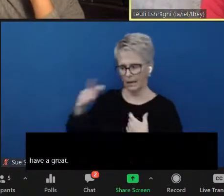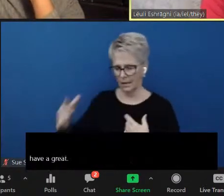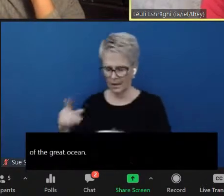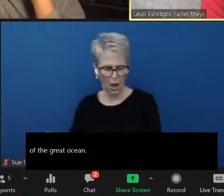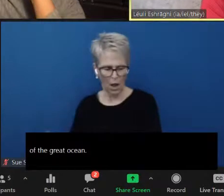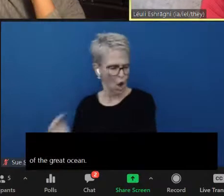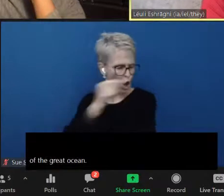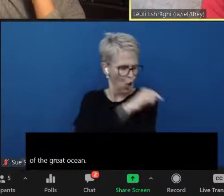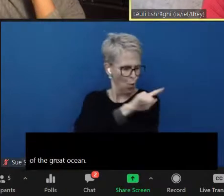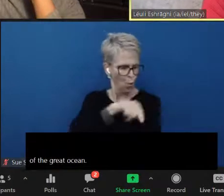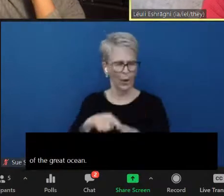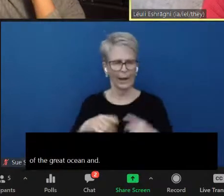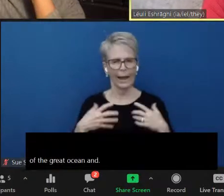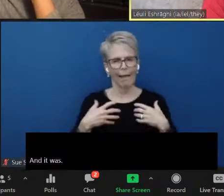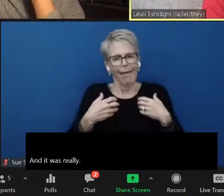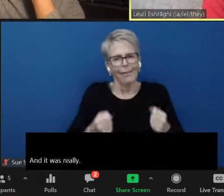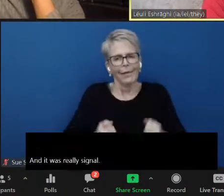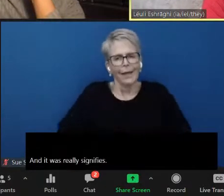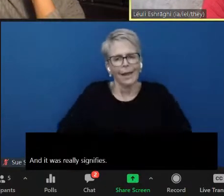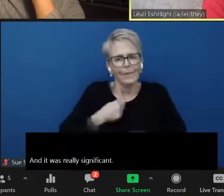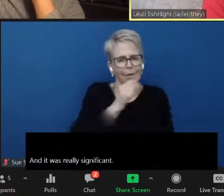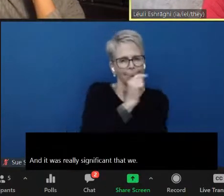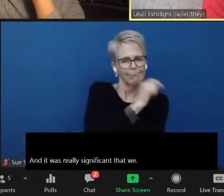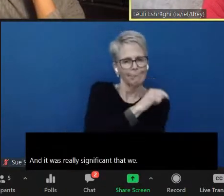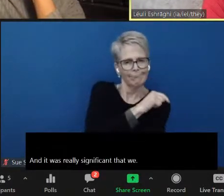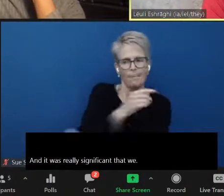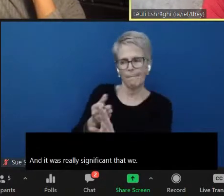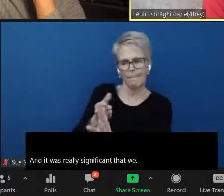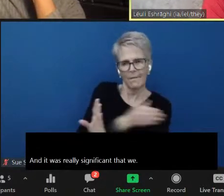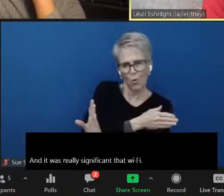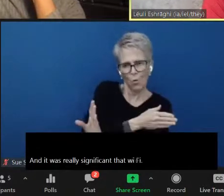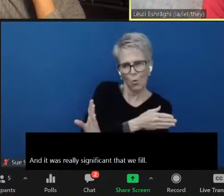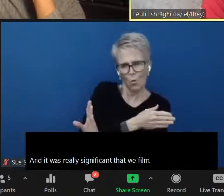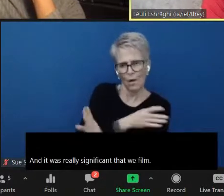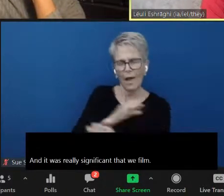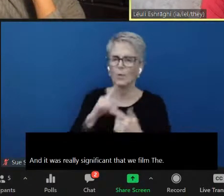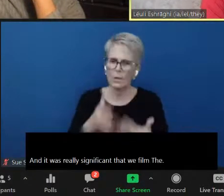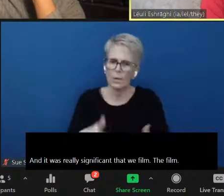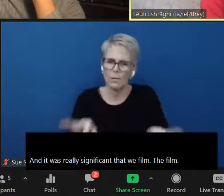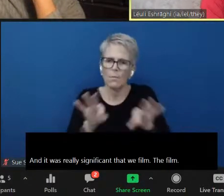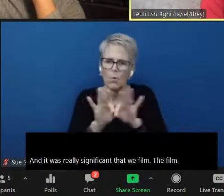Ocean. And it was really significant that we